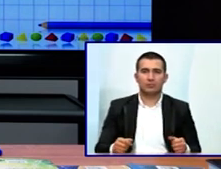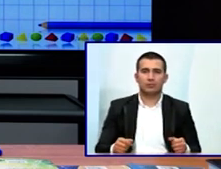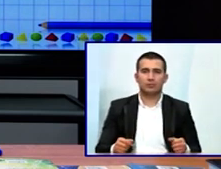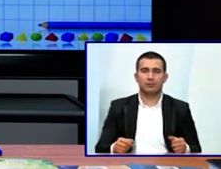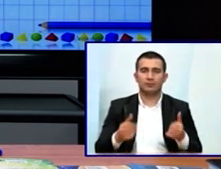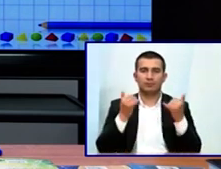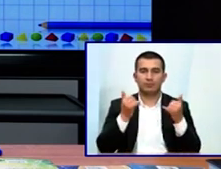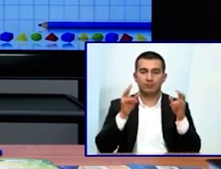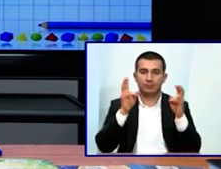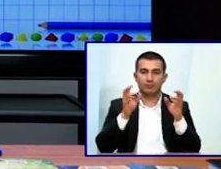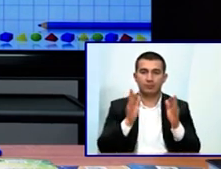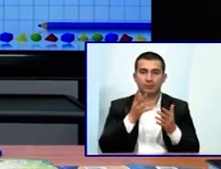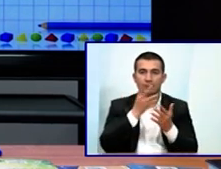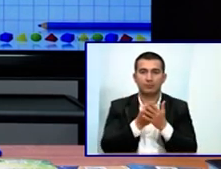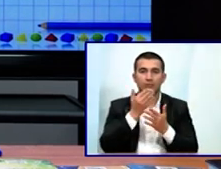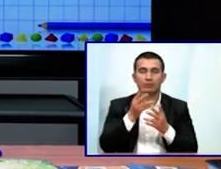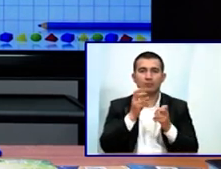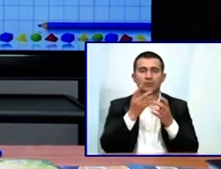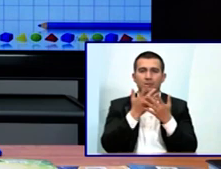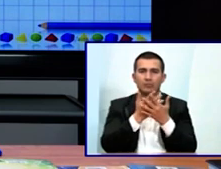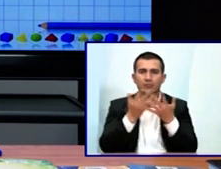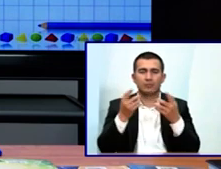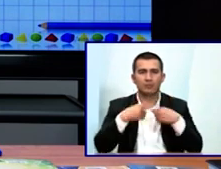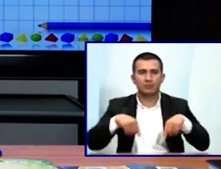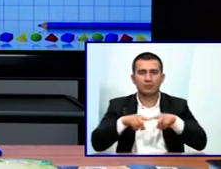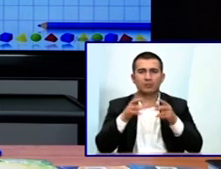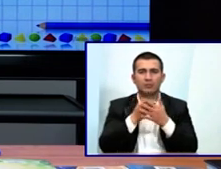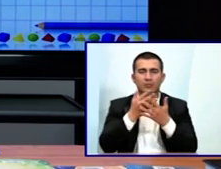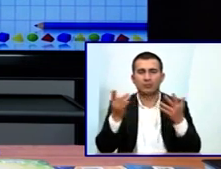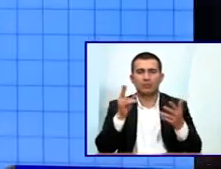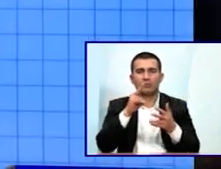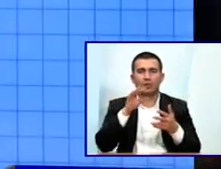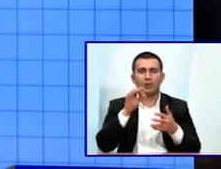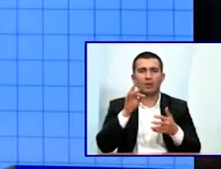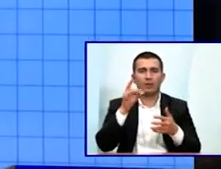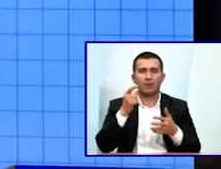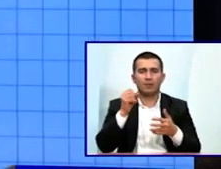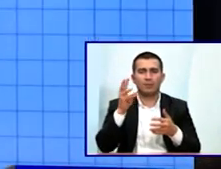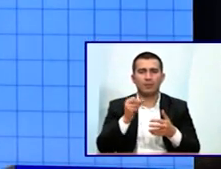Bugungi mavzuyimiz doiraviy diagrammalar va ularni qurish.